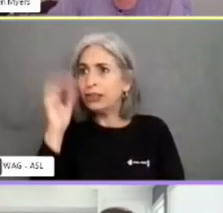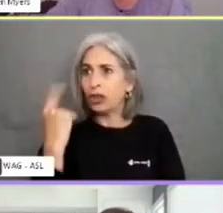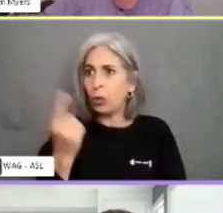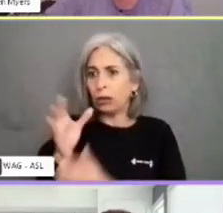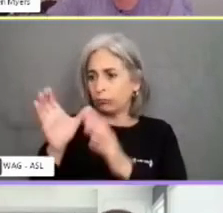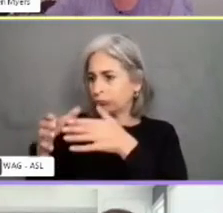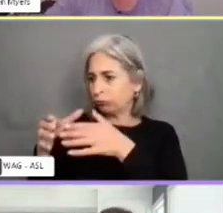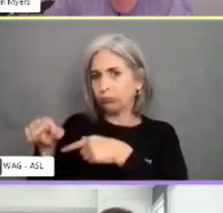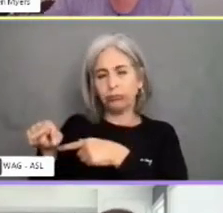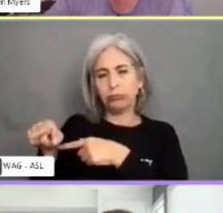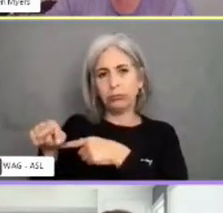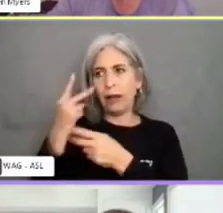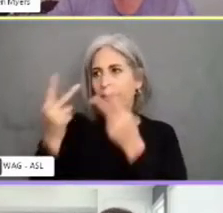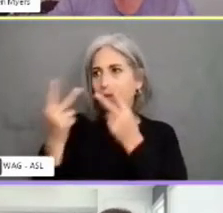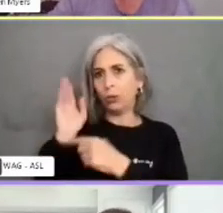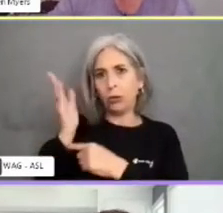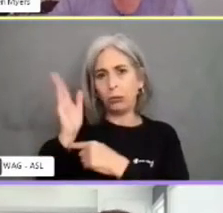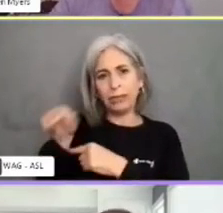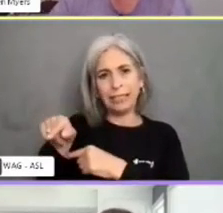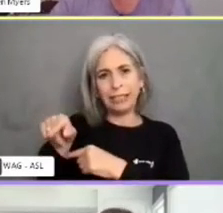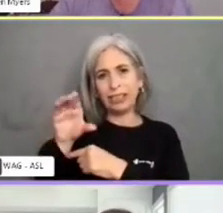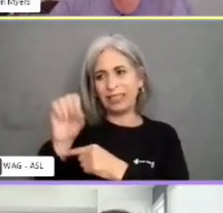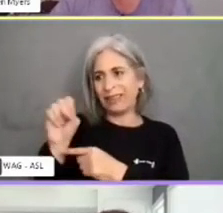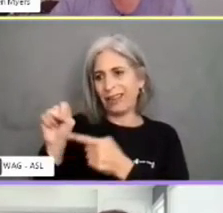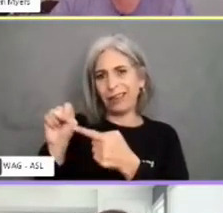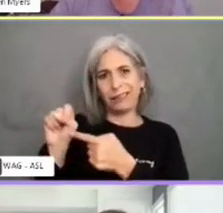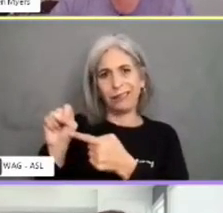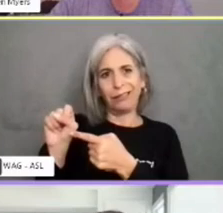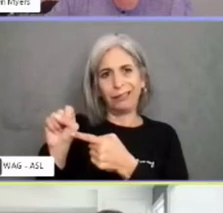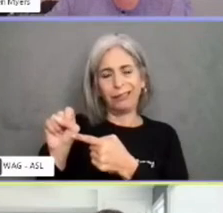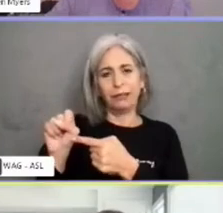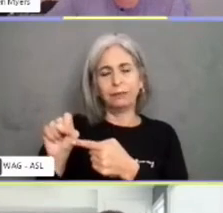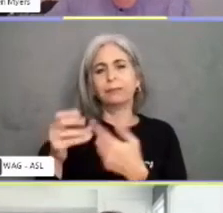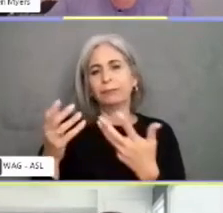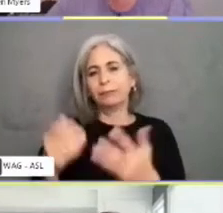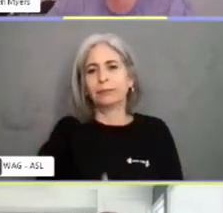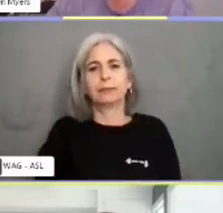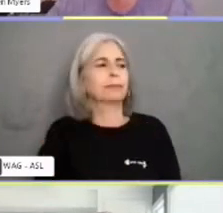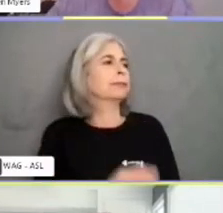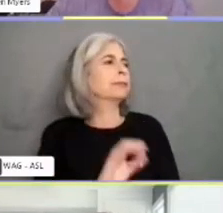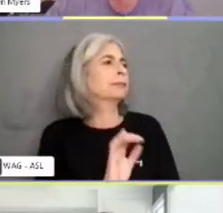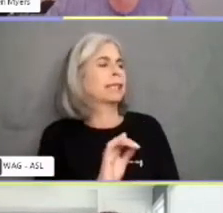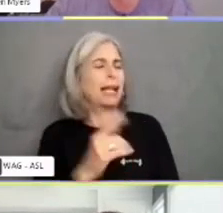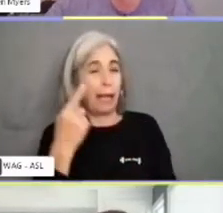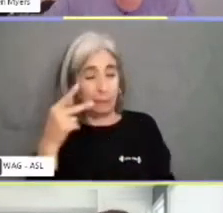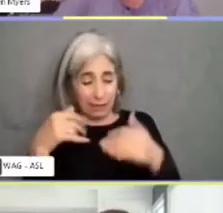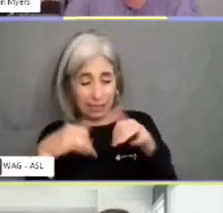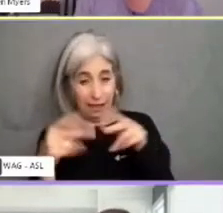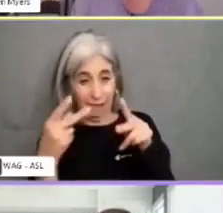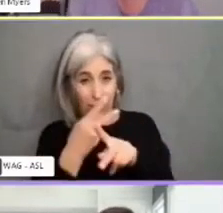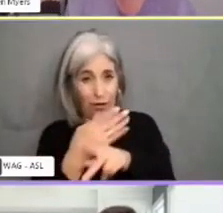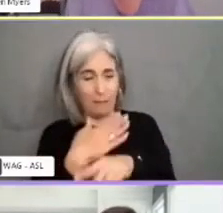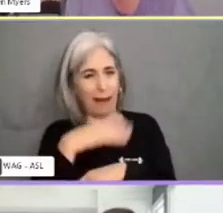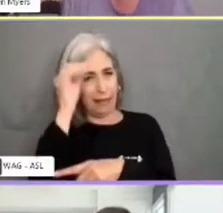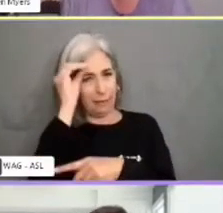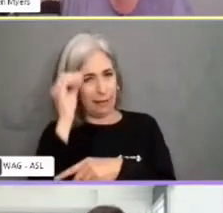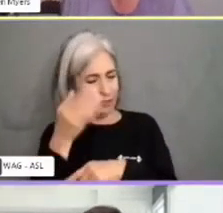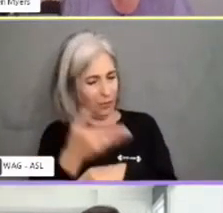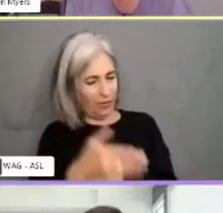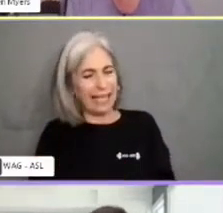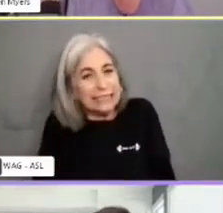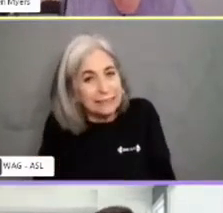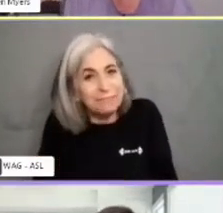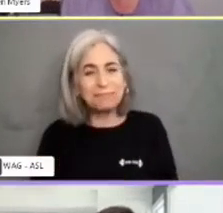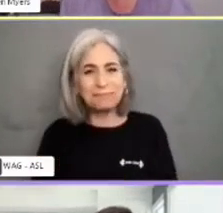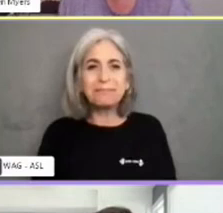It's about the visual presentation. So I'm still figuring out my own opinions there on those things.